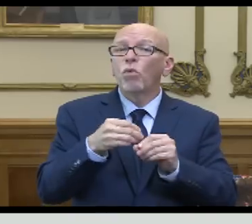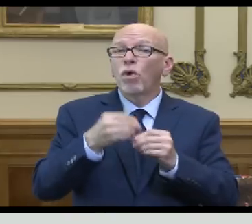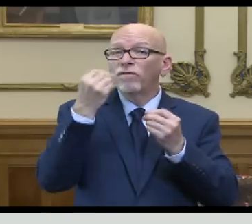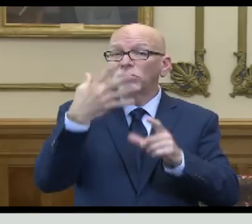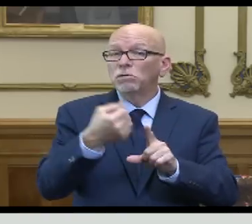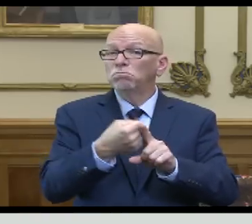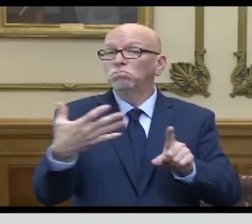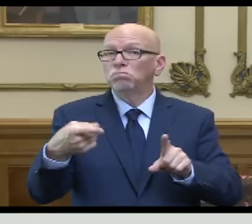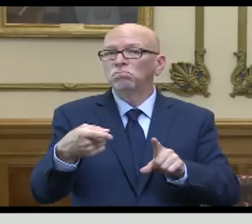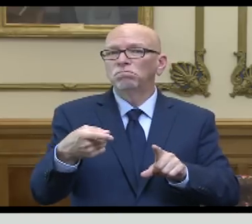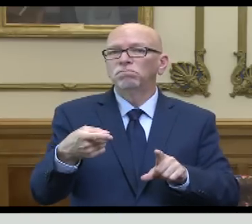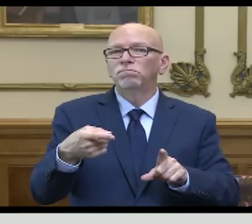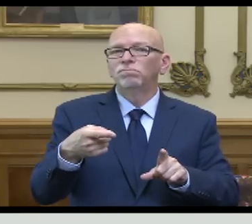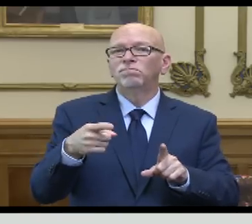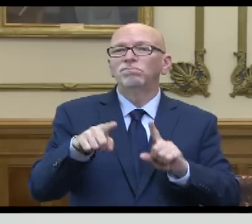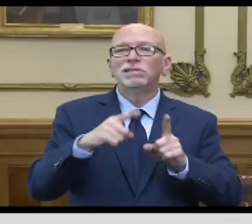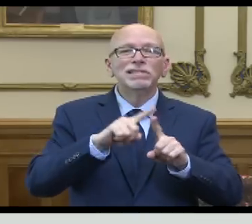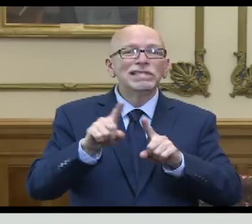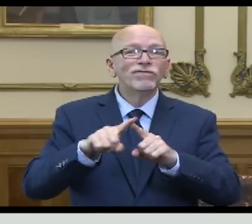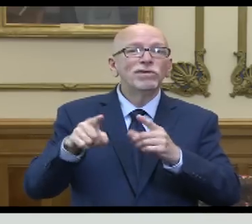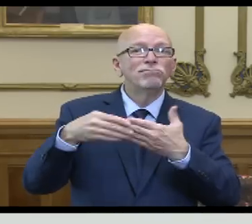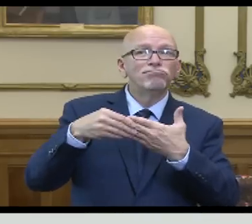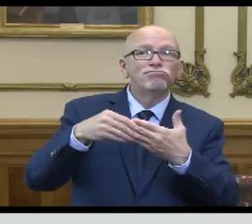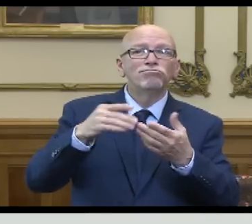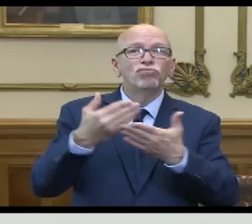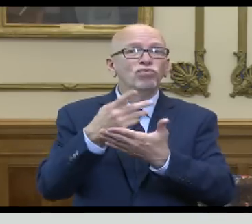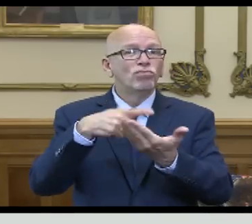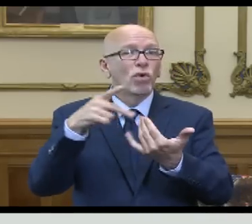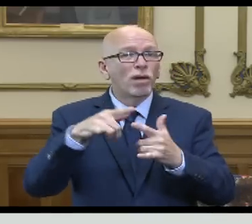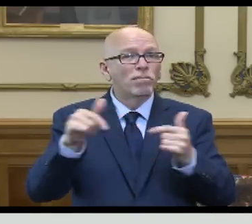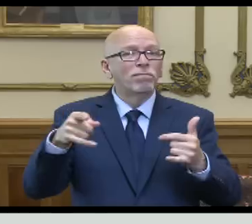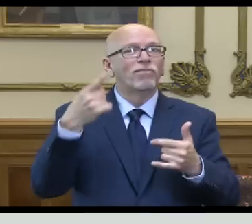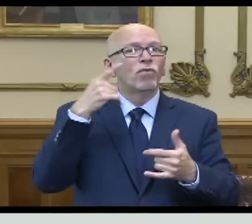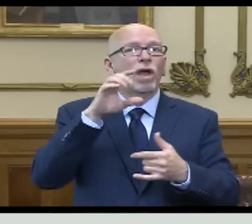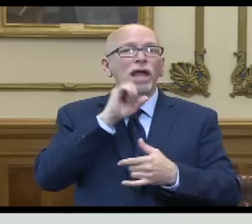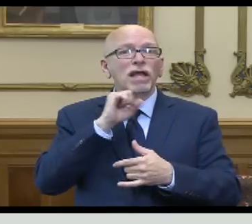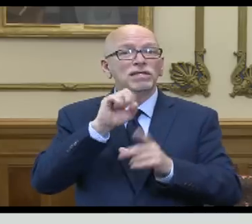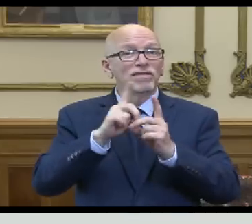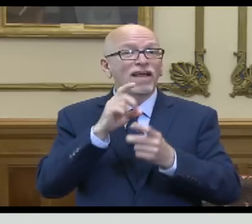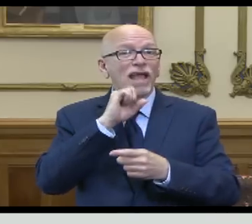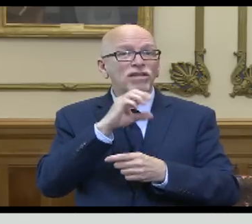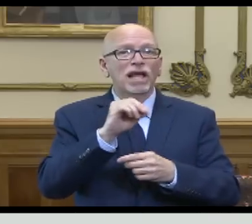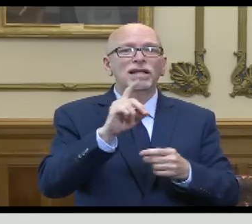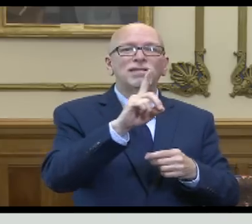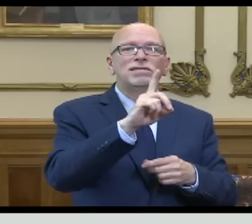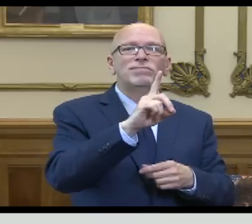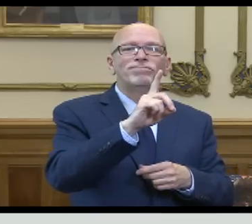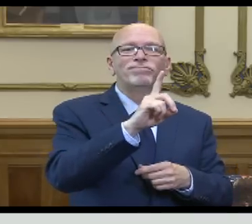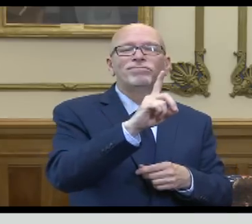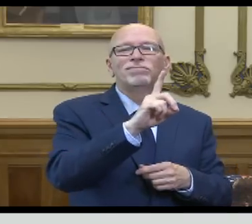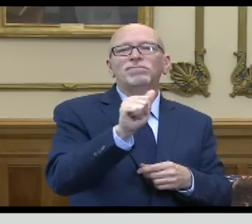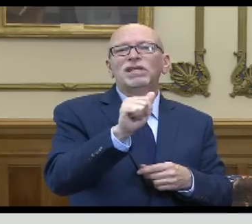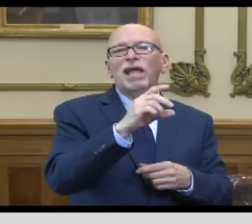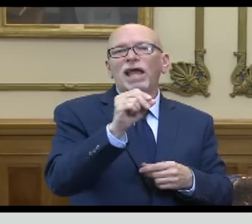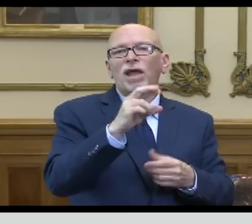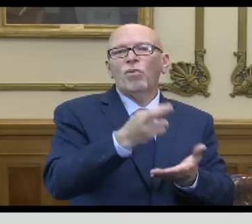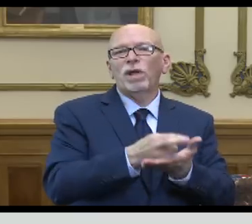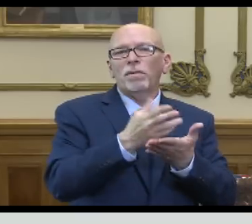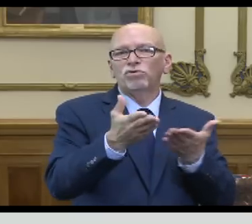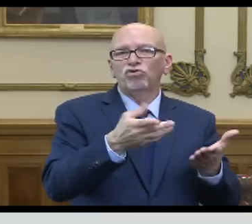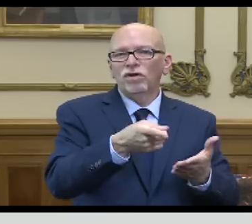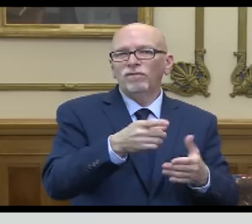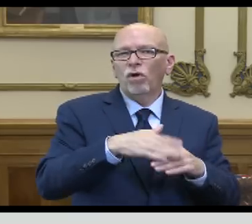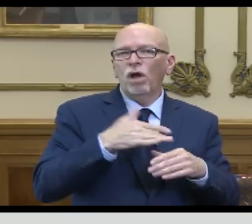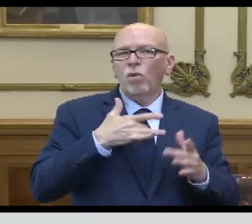on these flexibilities that are implemented through our Division of Aging and our Division of Disability and Rehabilitative Services through our